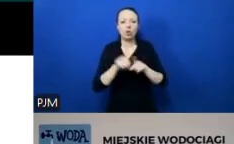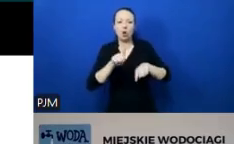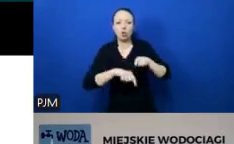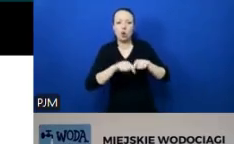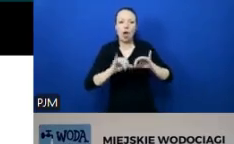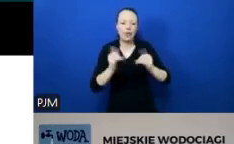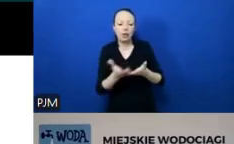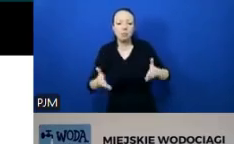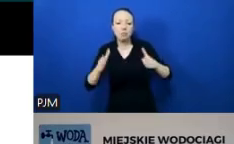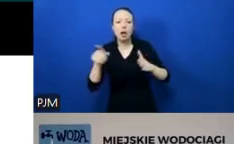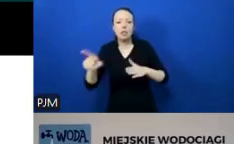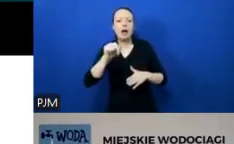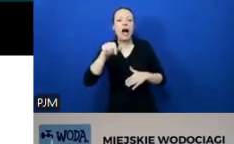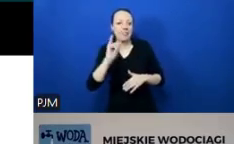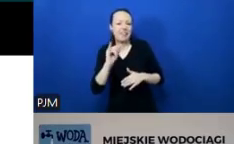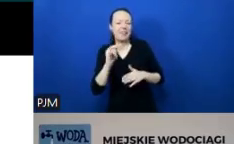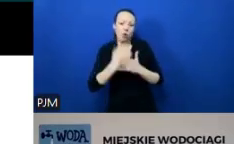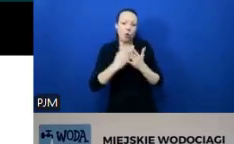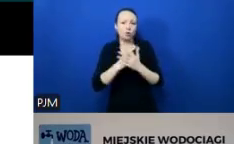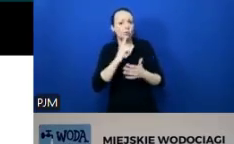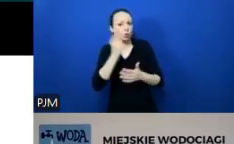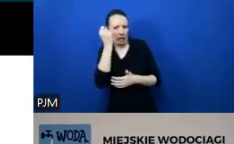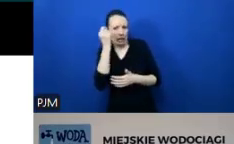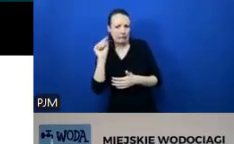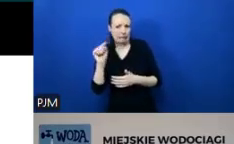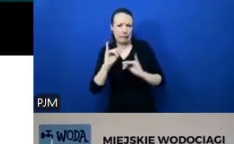and retention control system using AI,